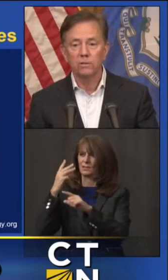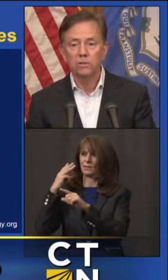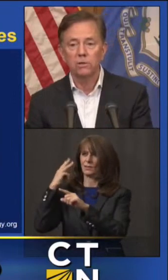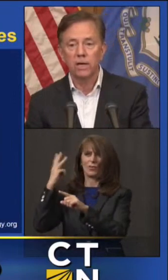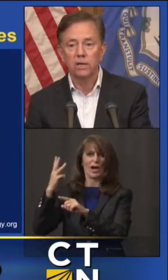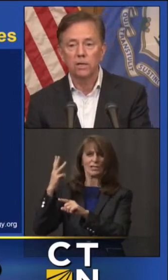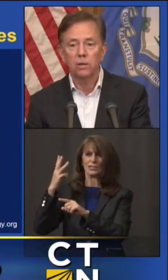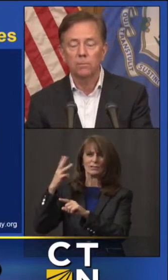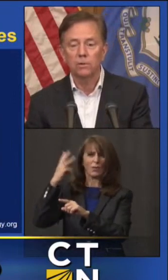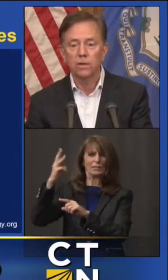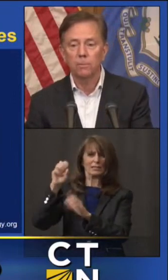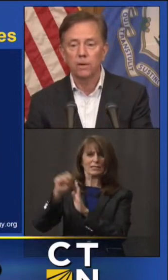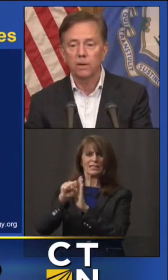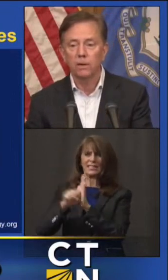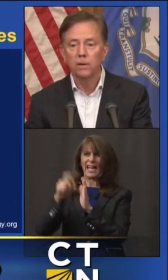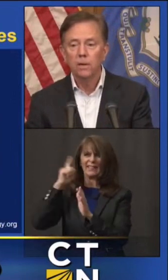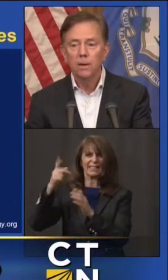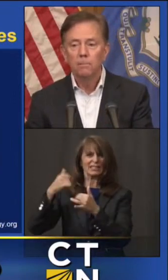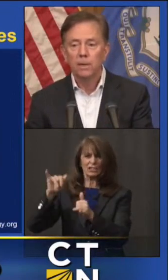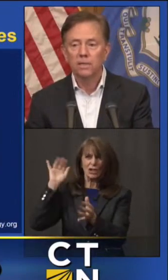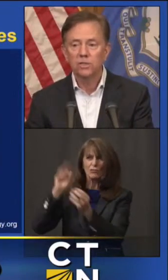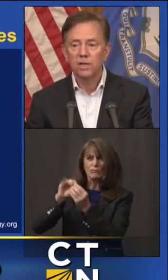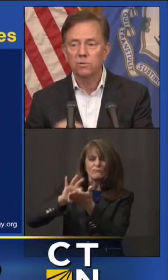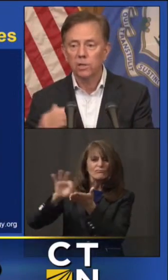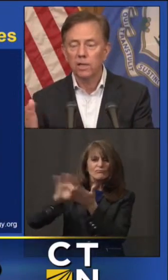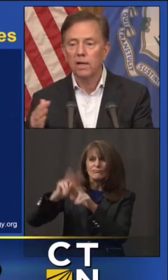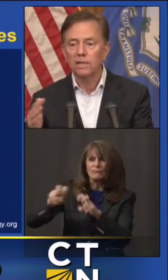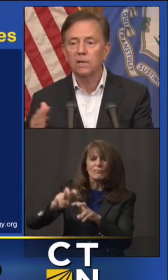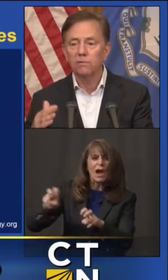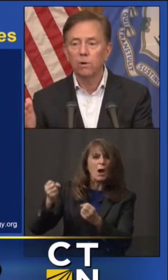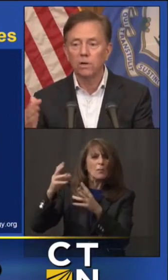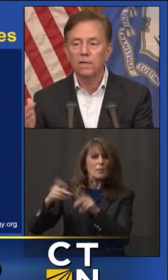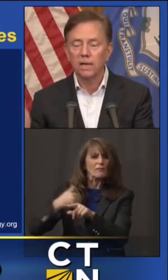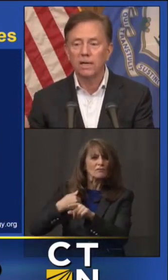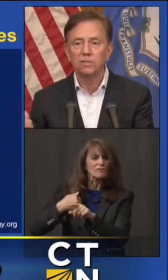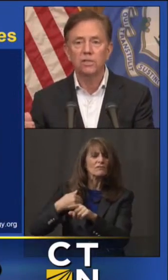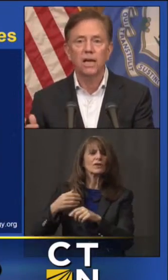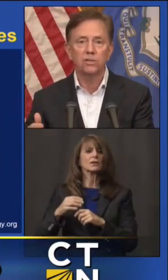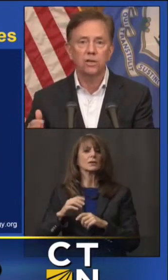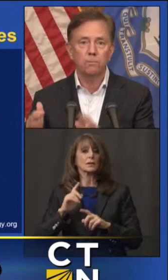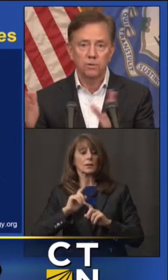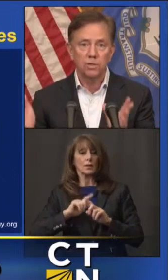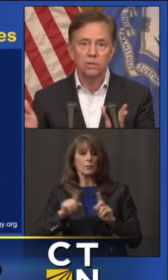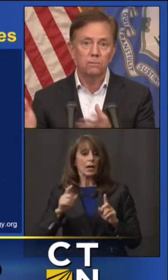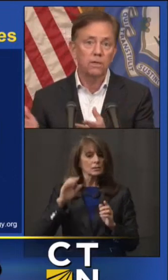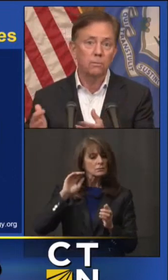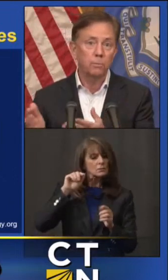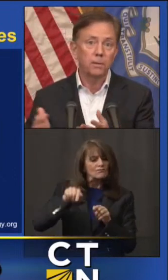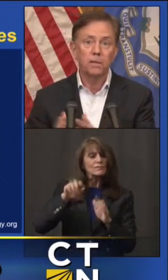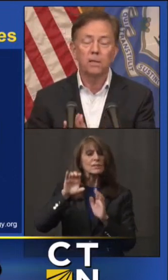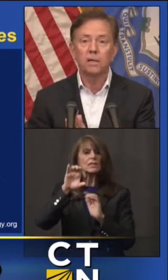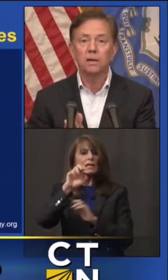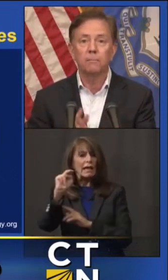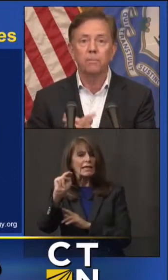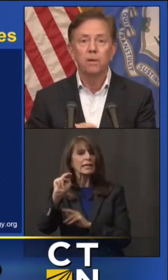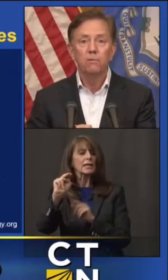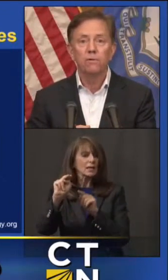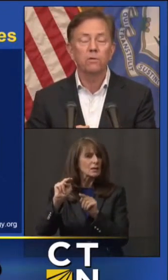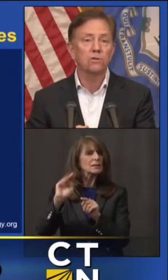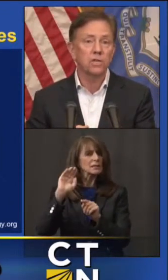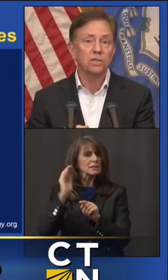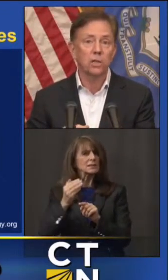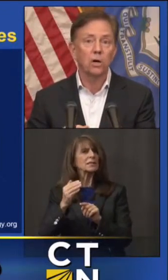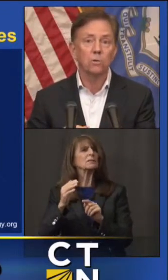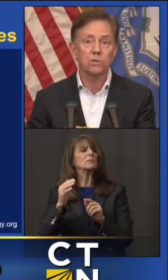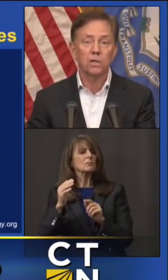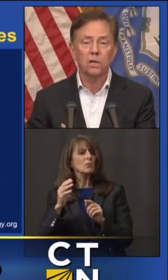They're still counting the numbers up there. But this gives you a little idea of where Connecticut stacks up. We're still, probably the 5th or